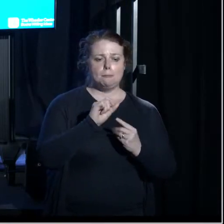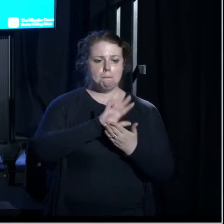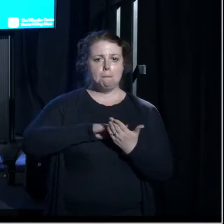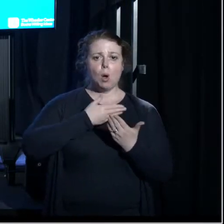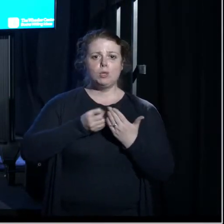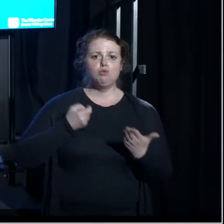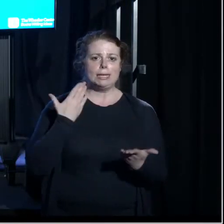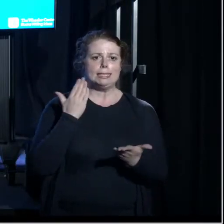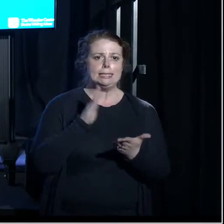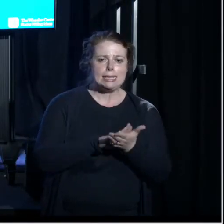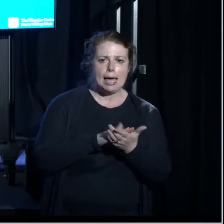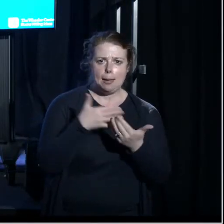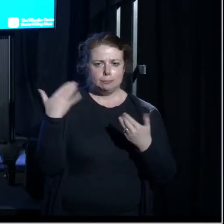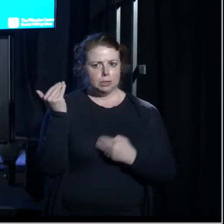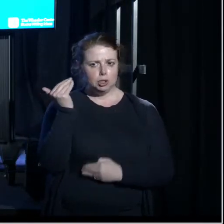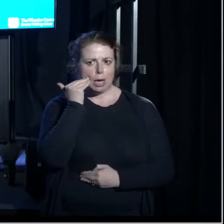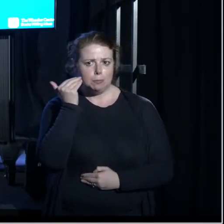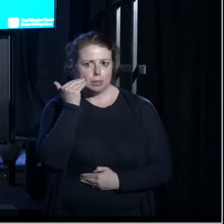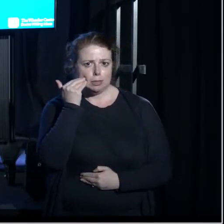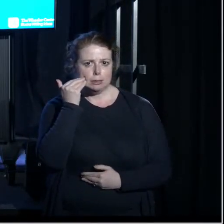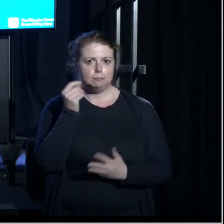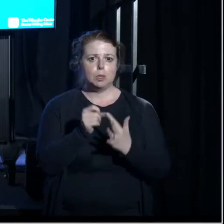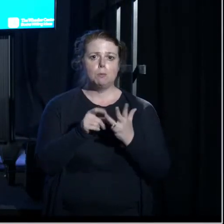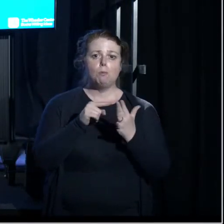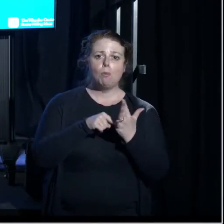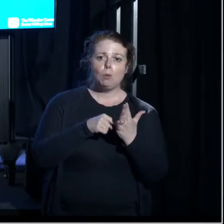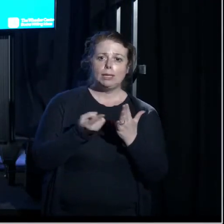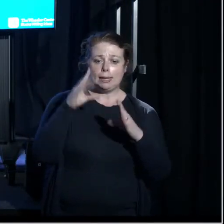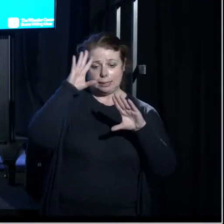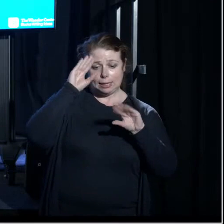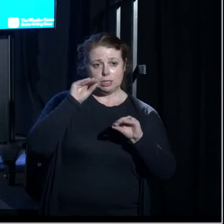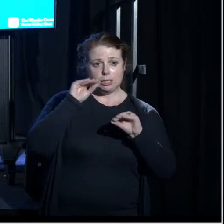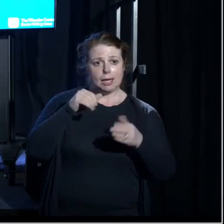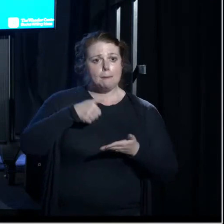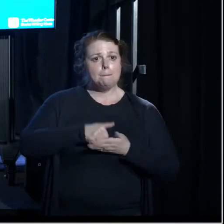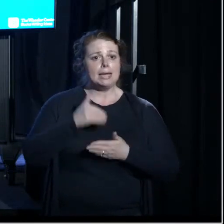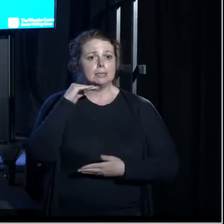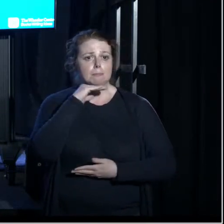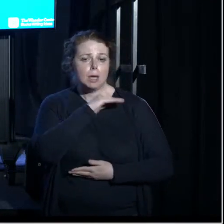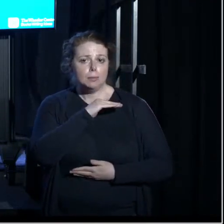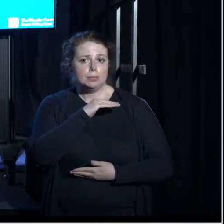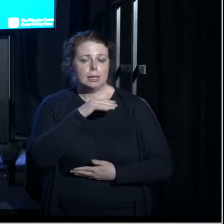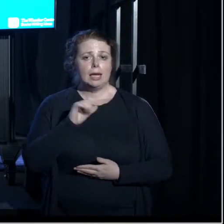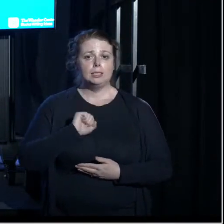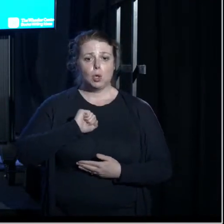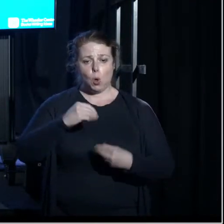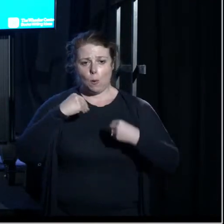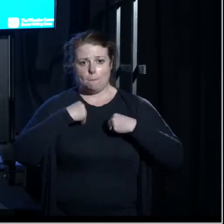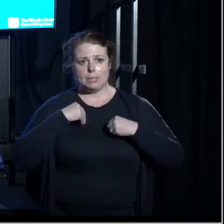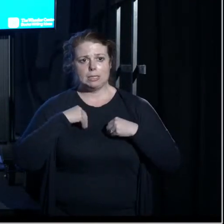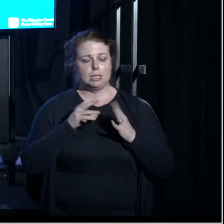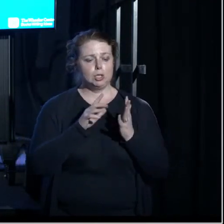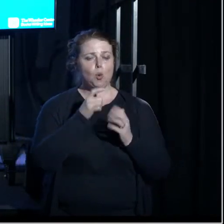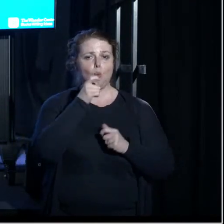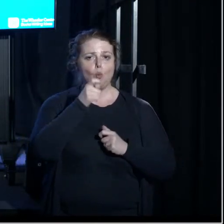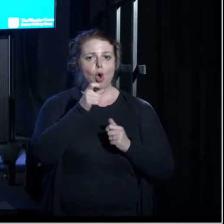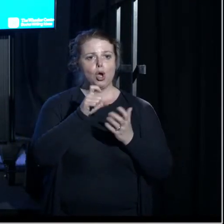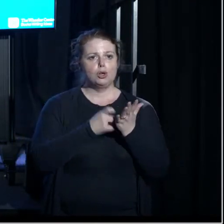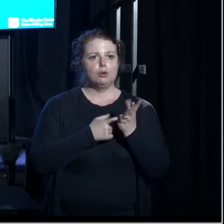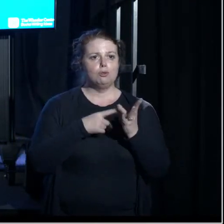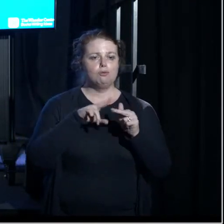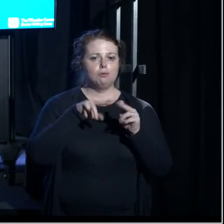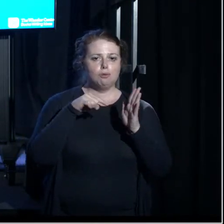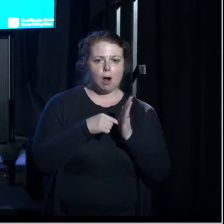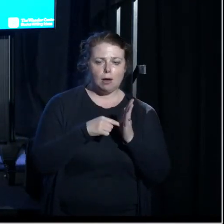close. She's a poet and educator based in Melbourne, and she runs her own venture, Wordcraft, blending her vocations to help